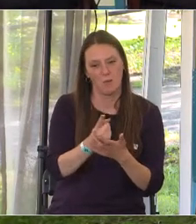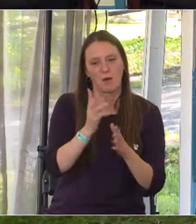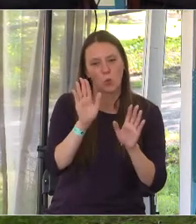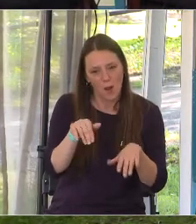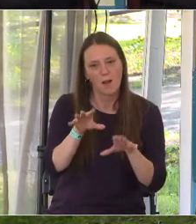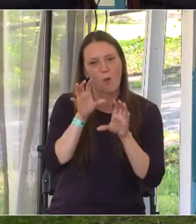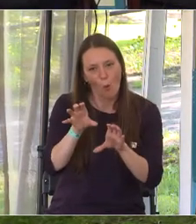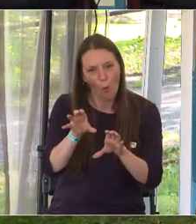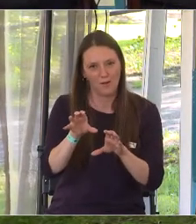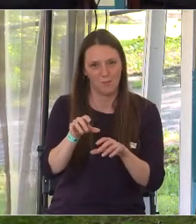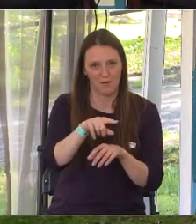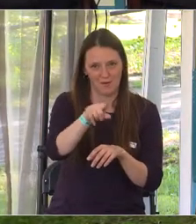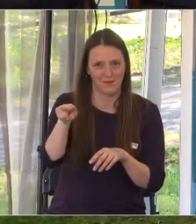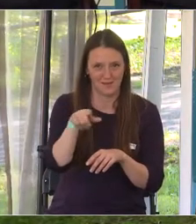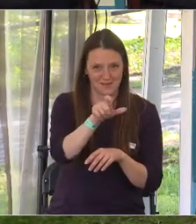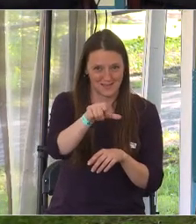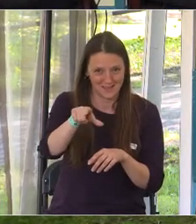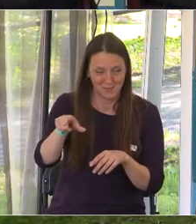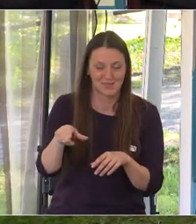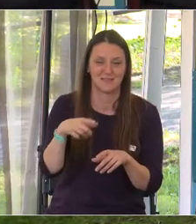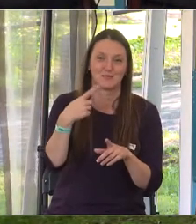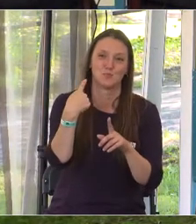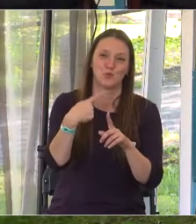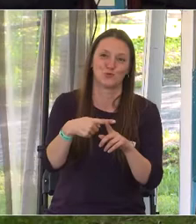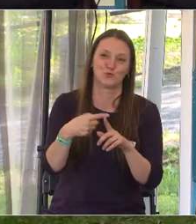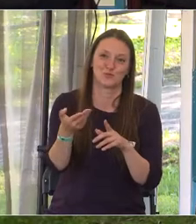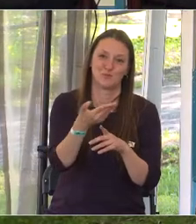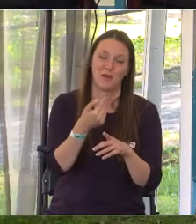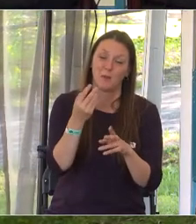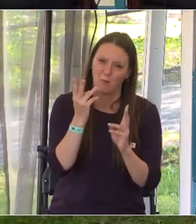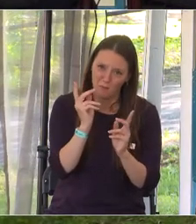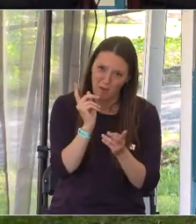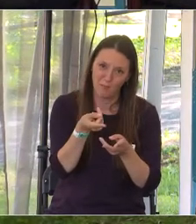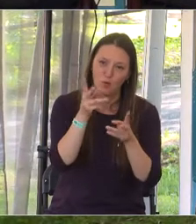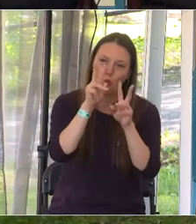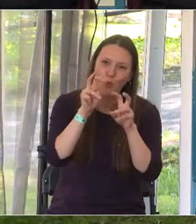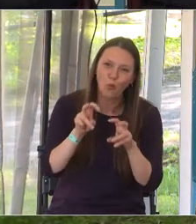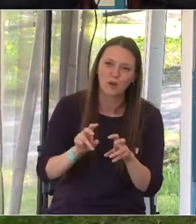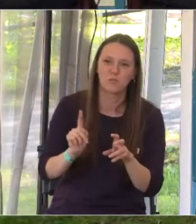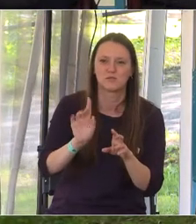what